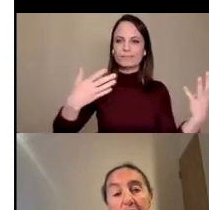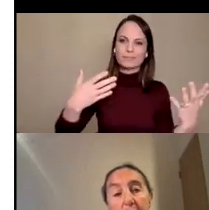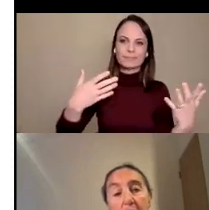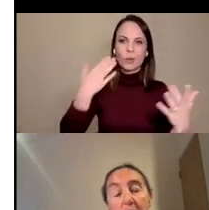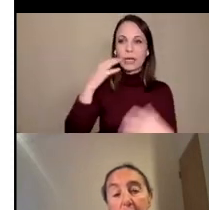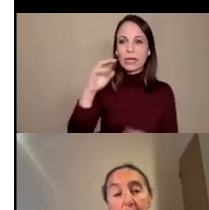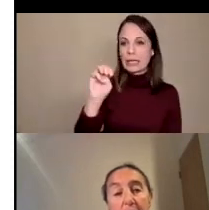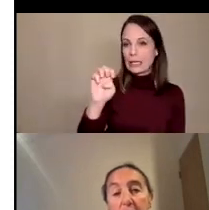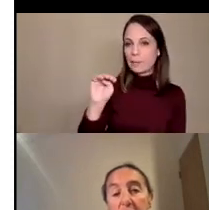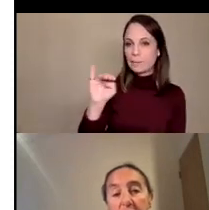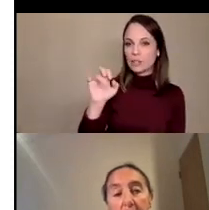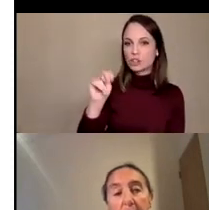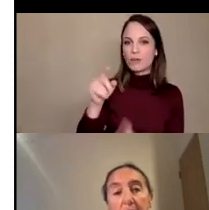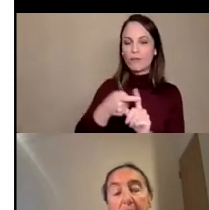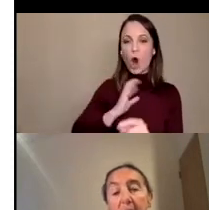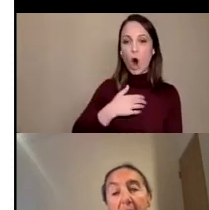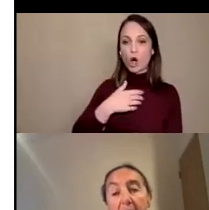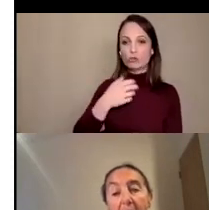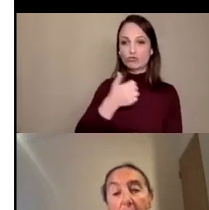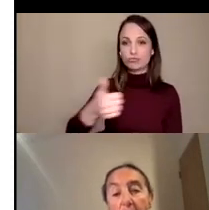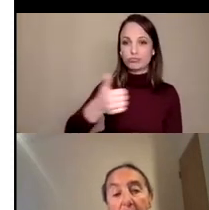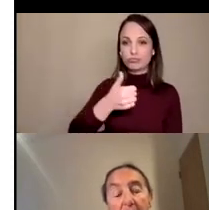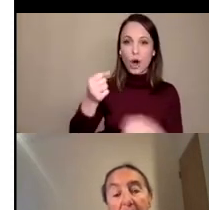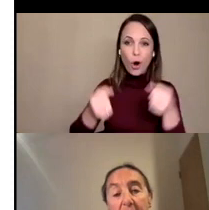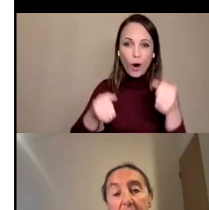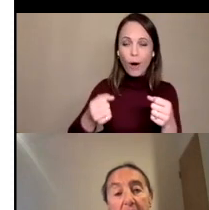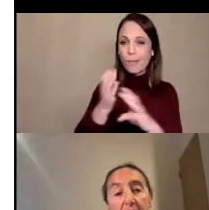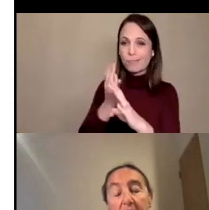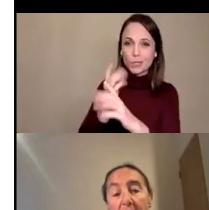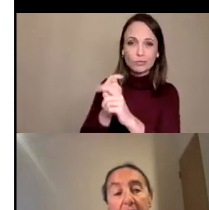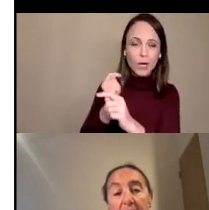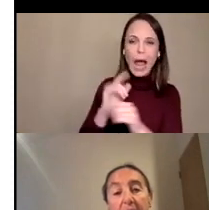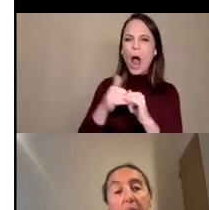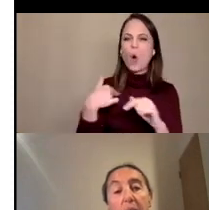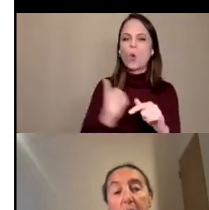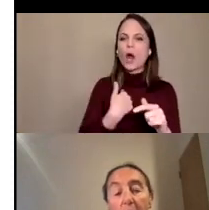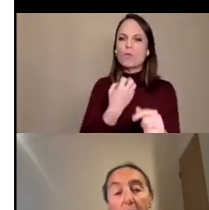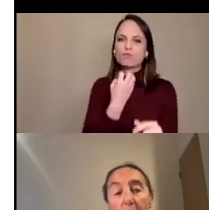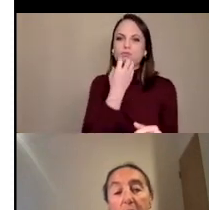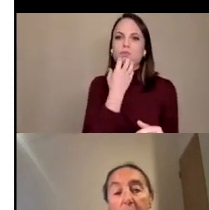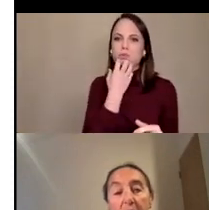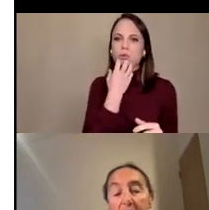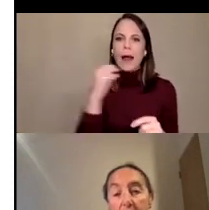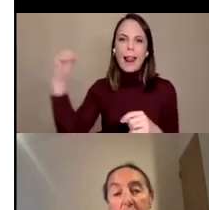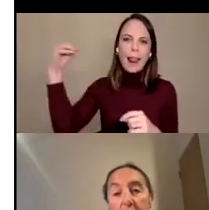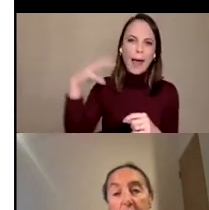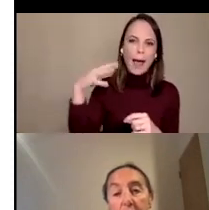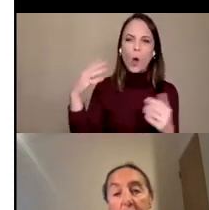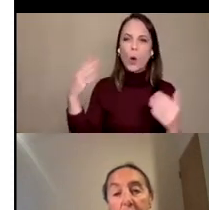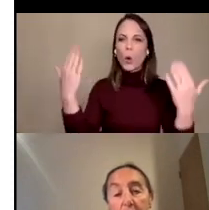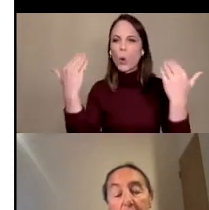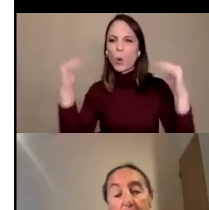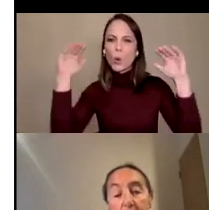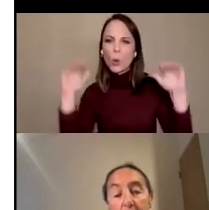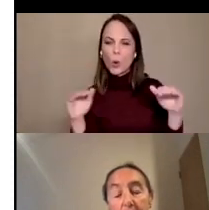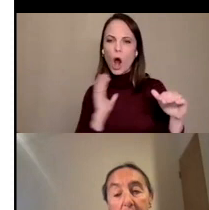emissions from our transportation vehicles, how we heat and light and cool our homes, what kind of energy we use,